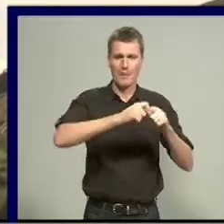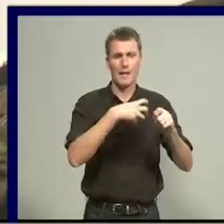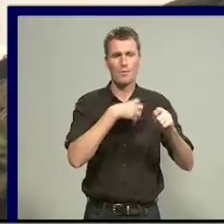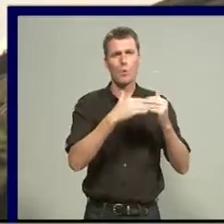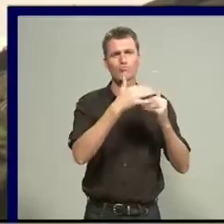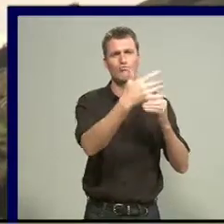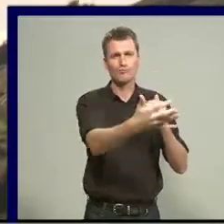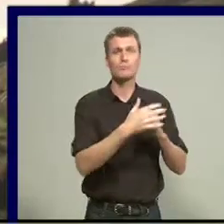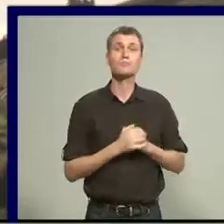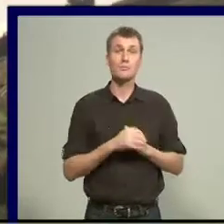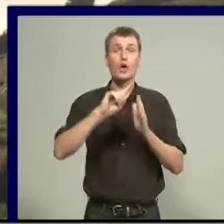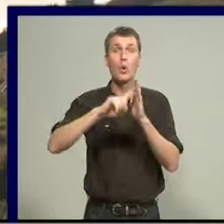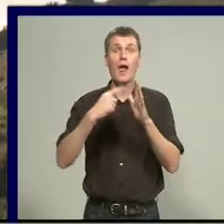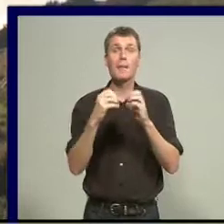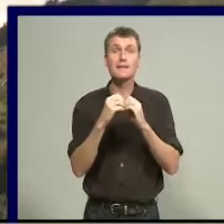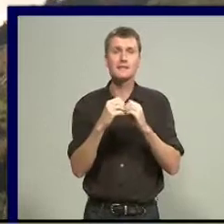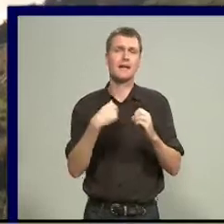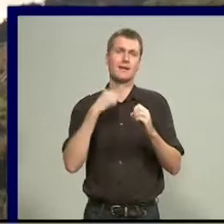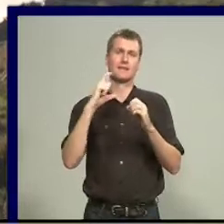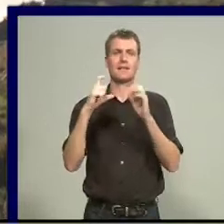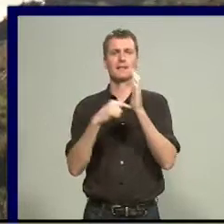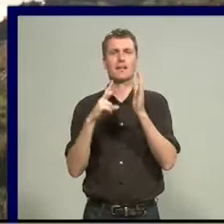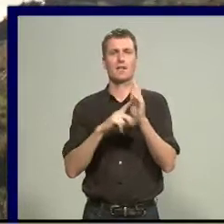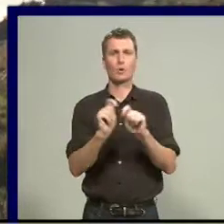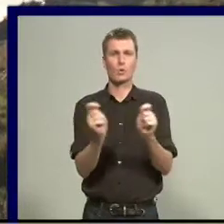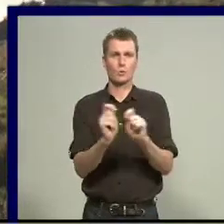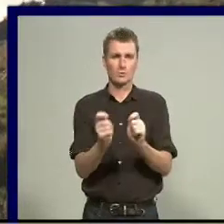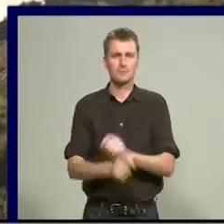done. Joelle Bautista, CTV News.